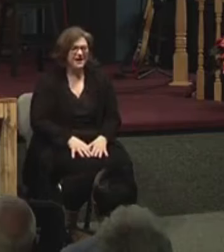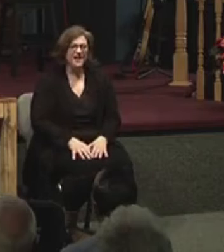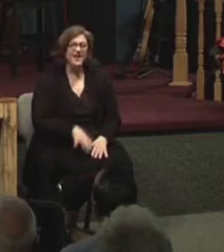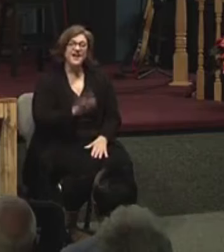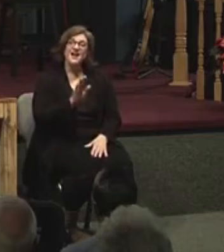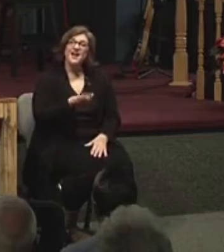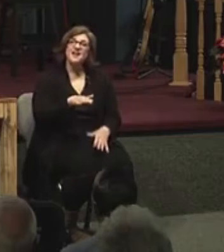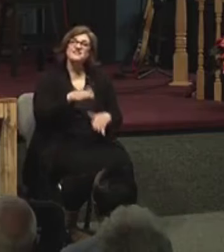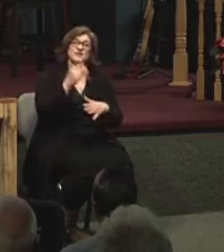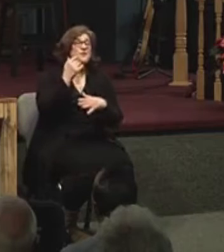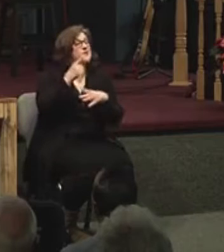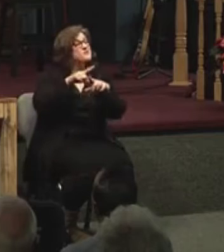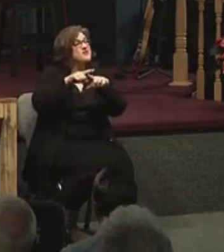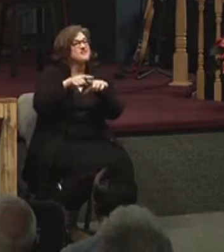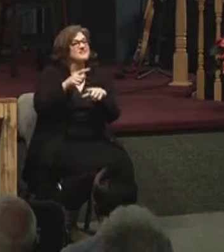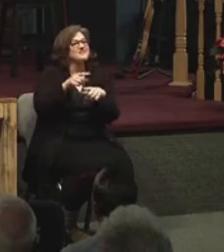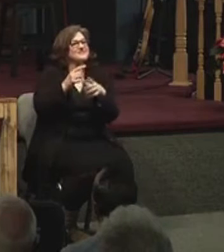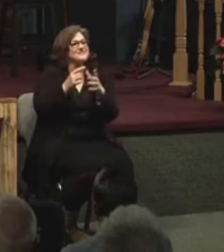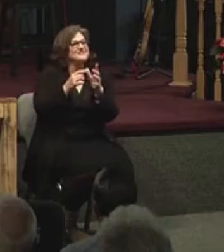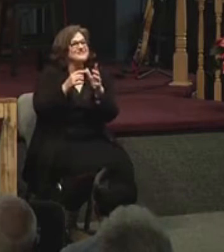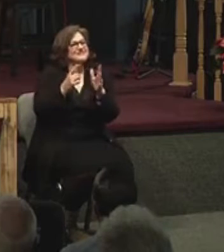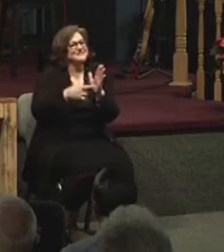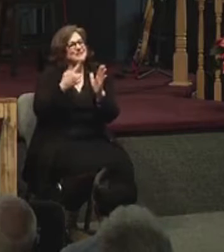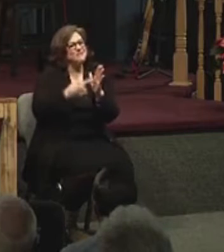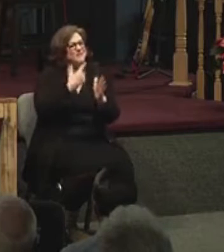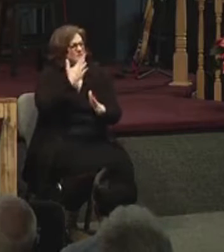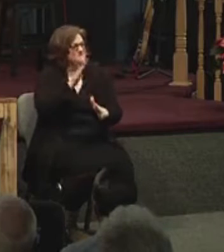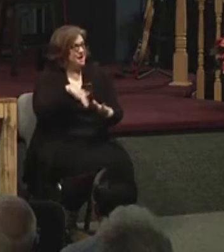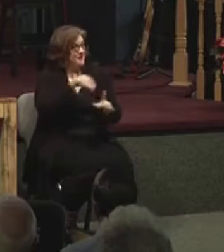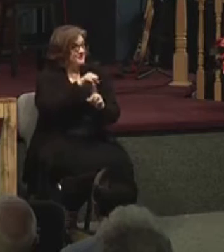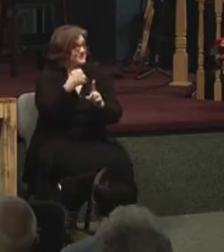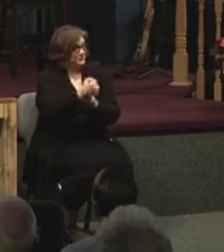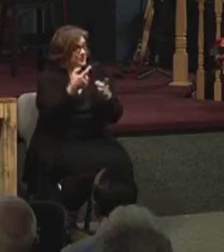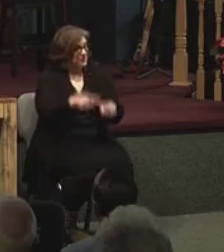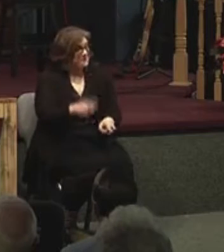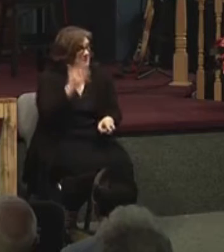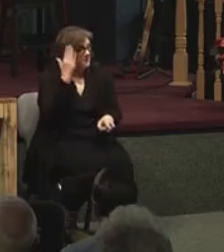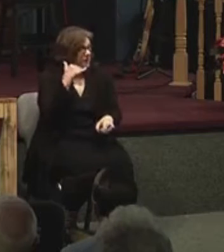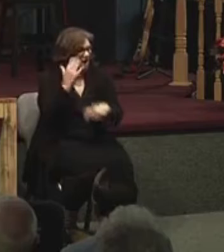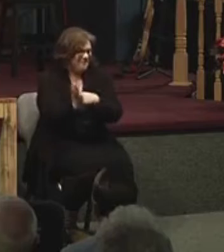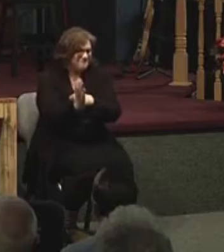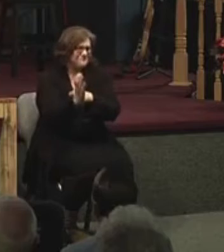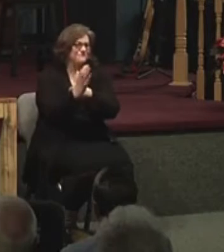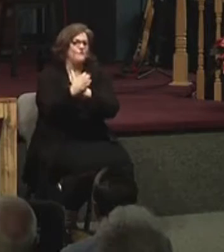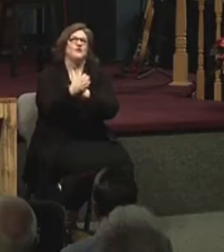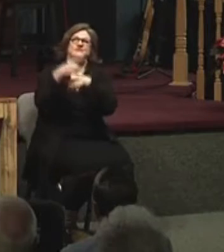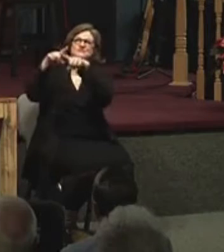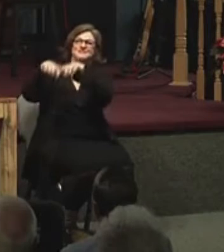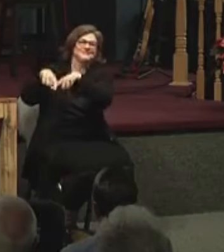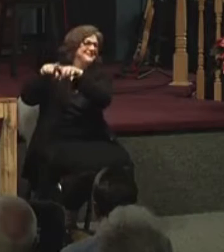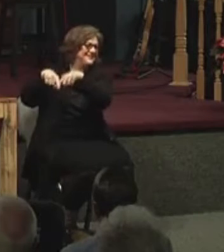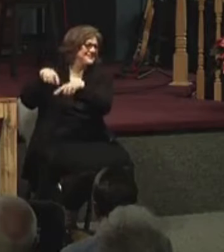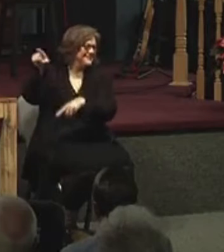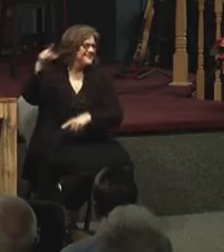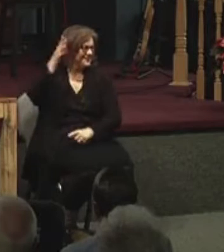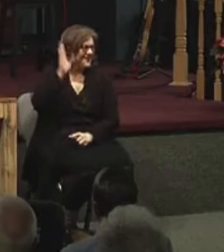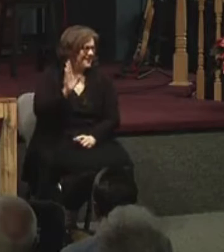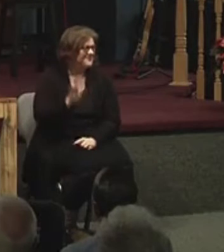because God's love has been poured out into our hearts through the Holy Spirit, who has been given to